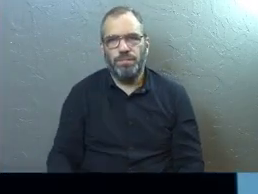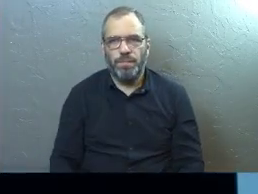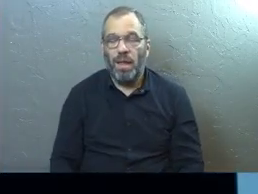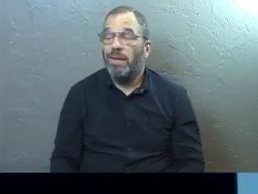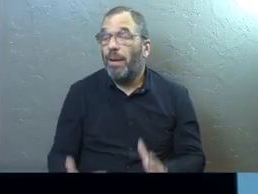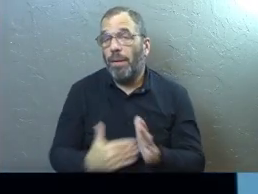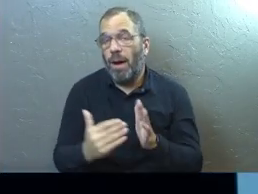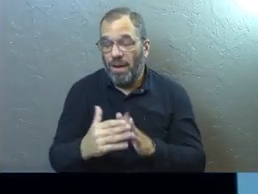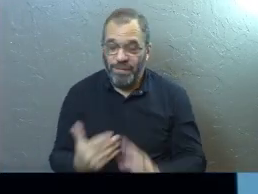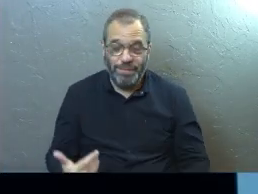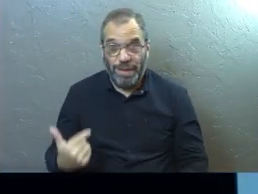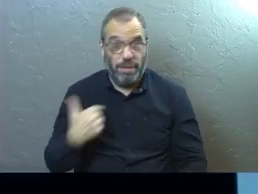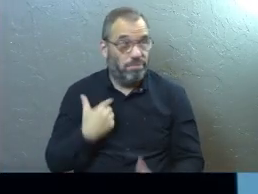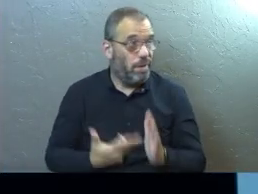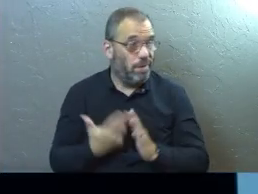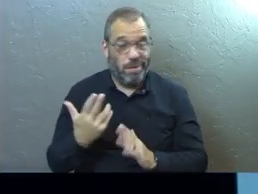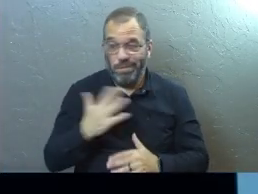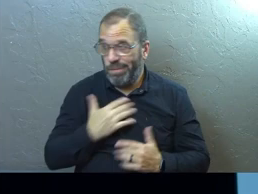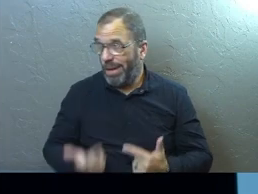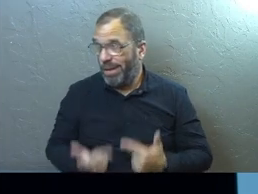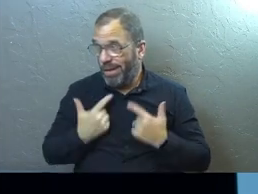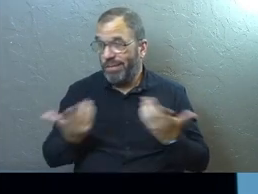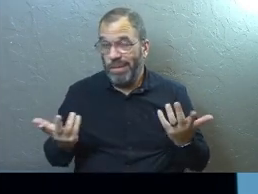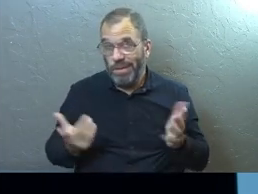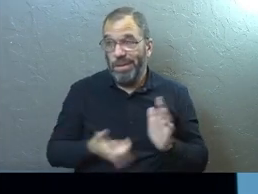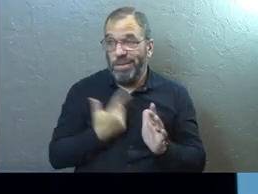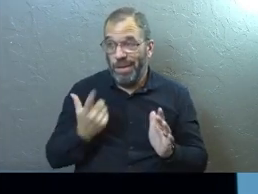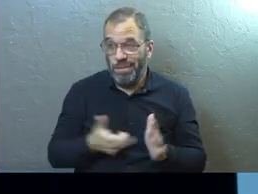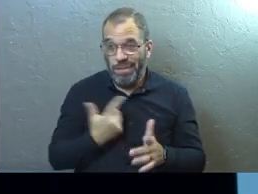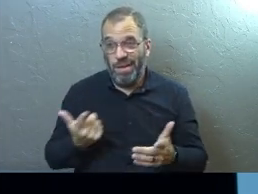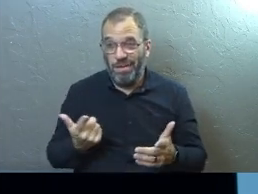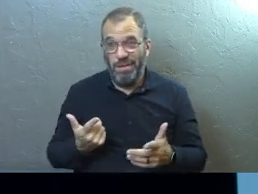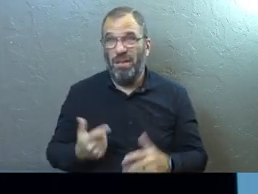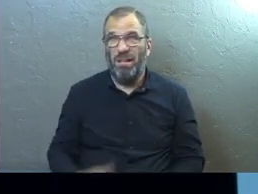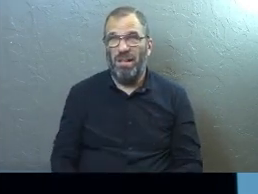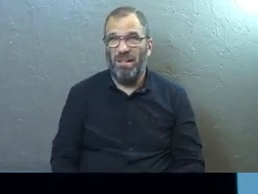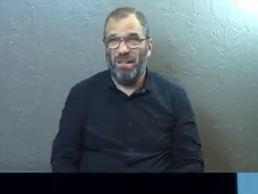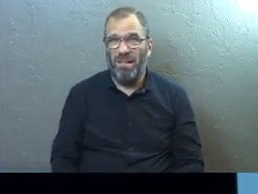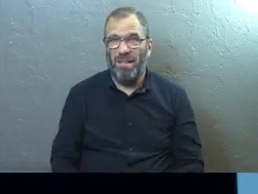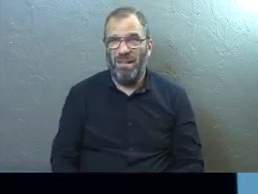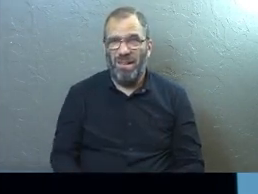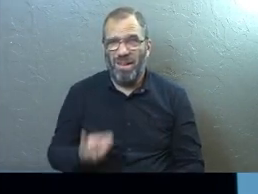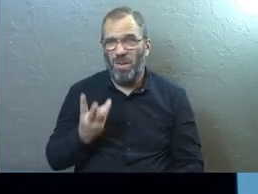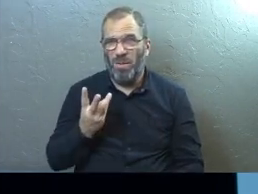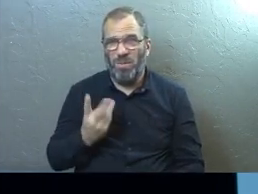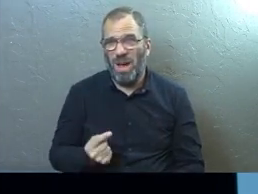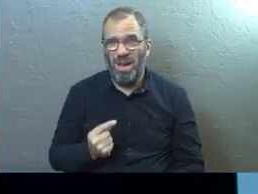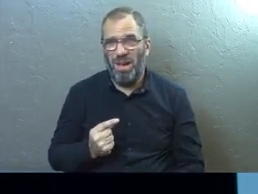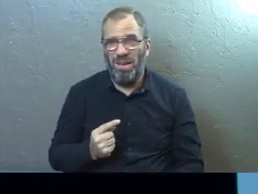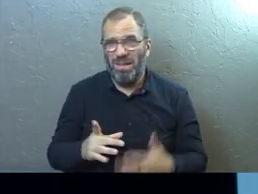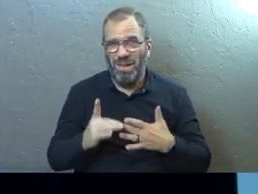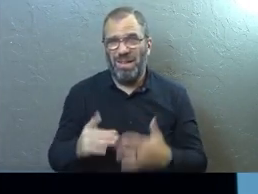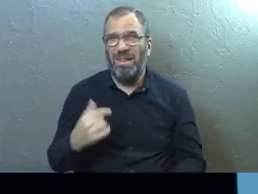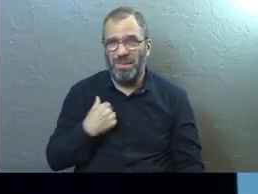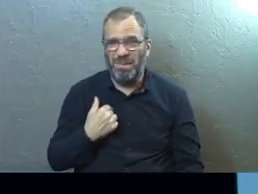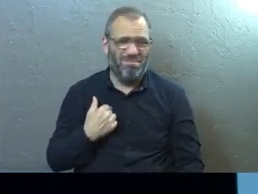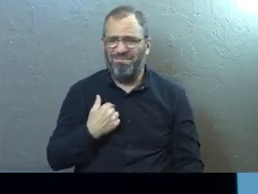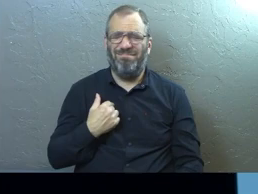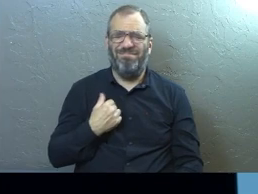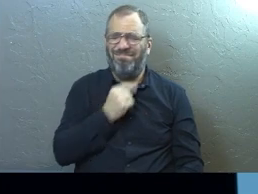And oftentimes, if we're just going to be honest in our life, sometimes it makes very little to no sense at all where God is taking